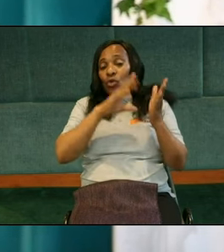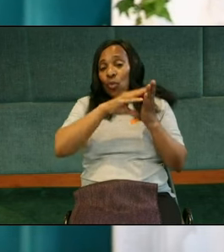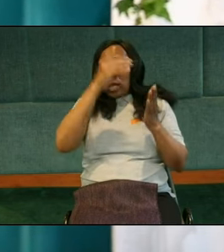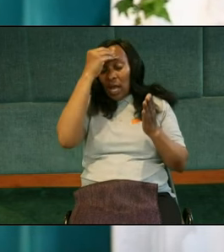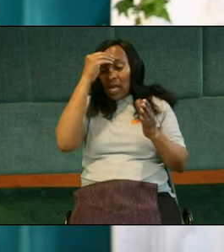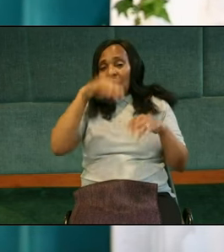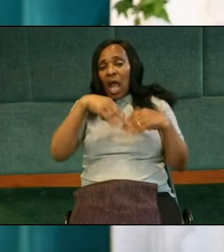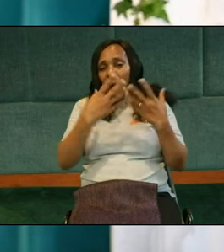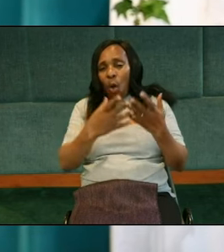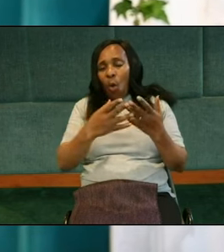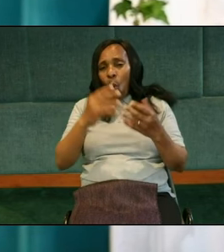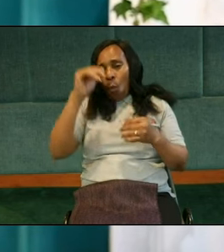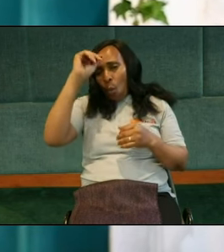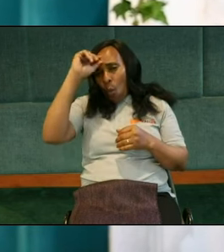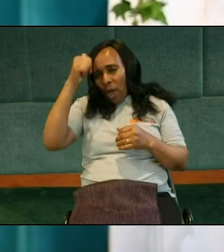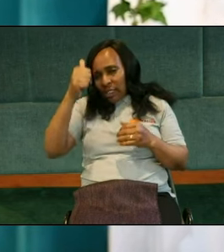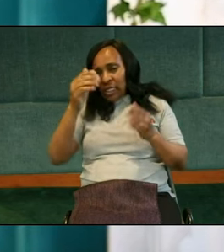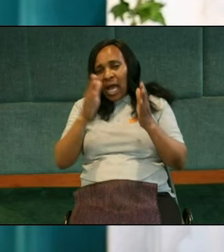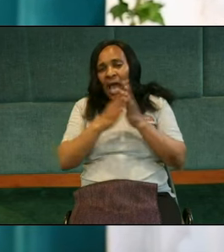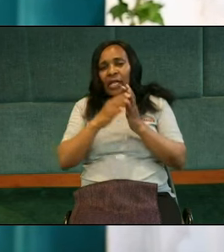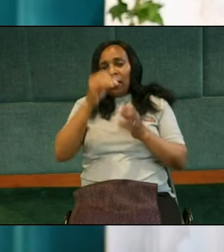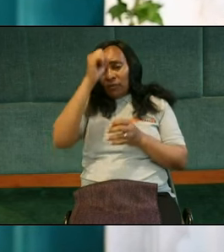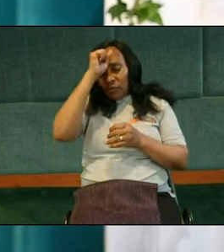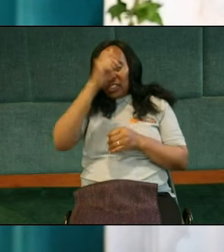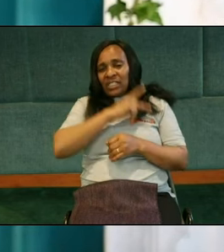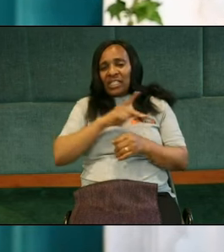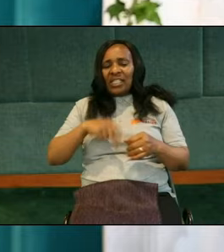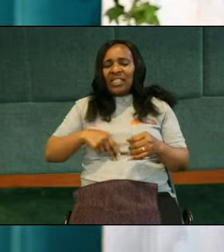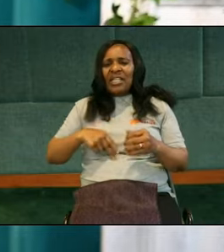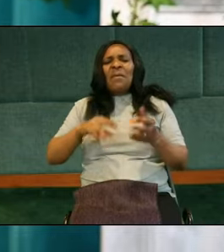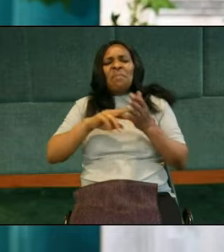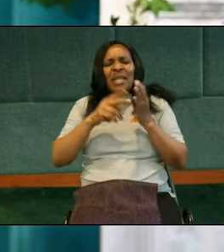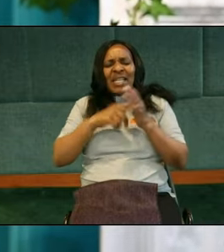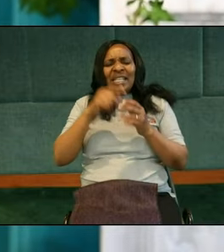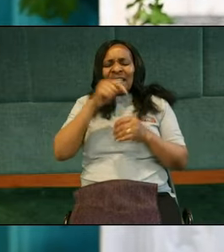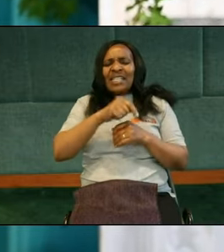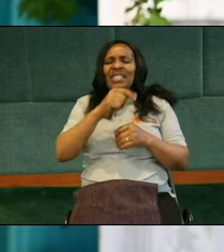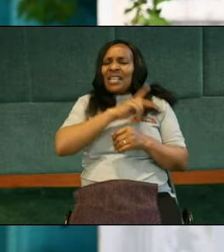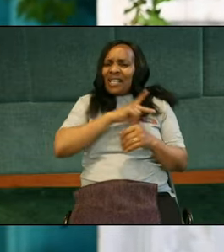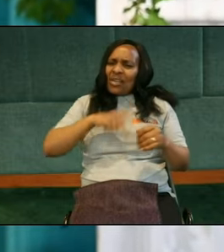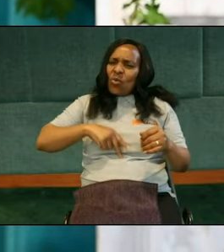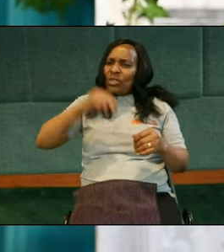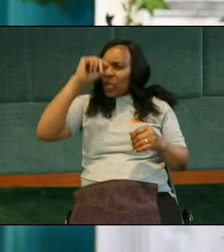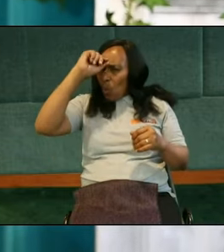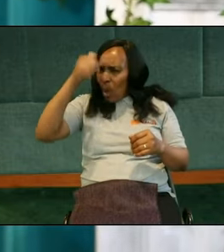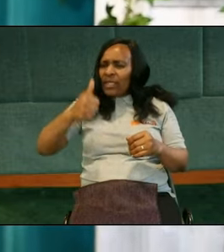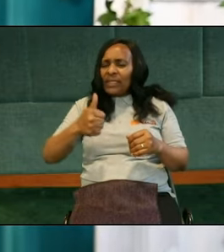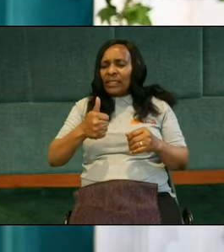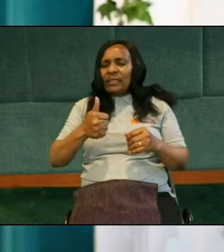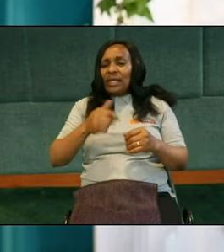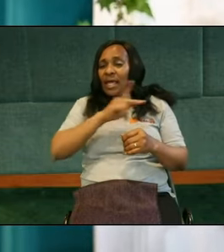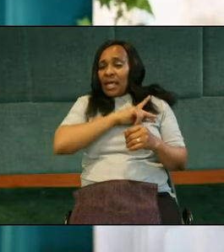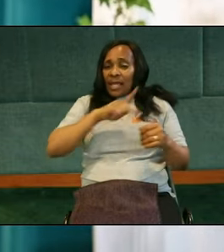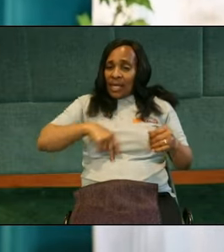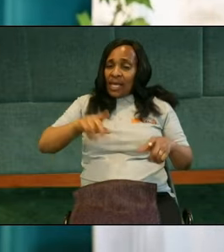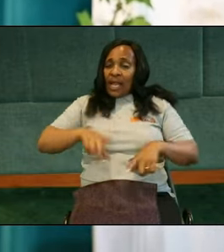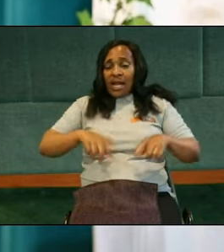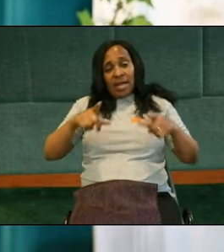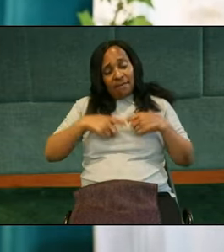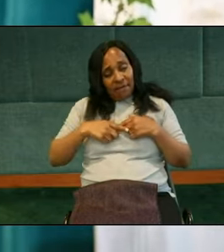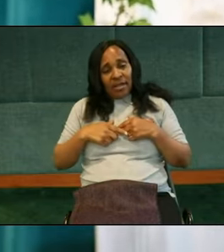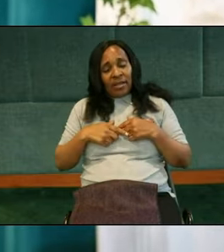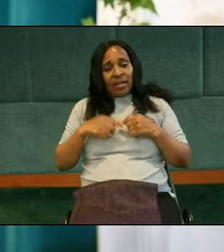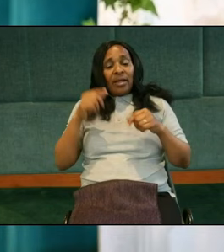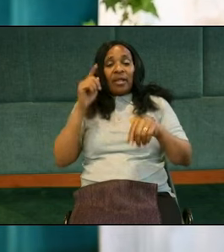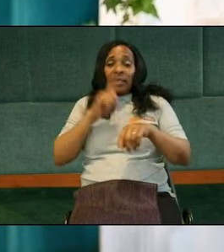a wise and foolish king. As we know, King Solomon was the wisest man living on the earth at his time. So